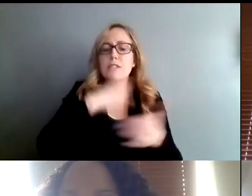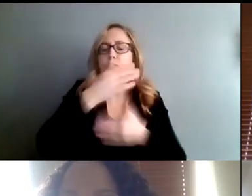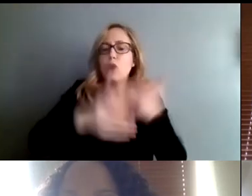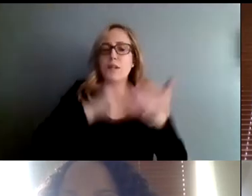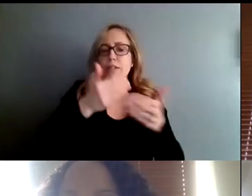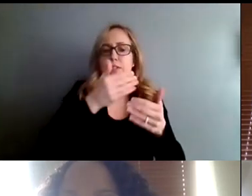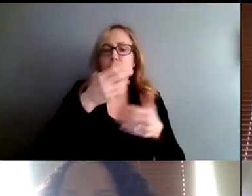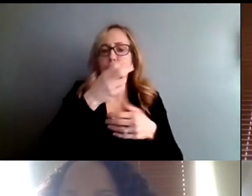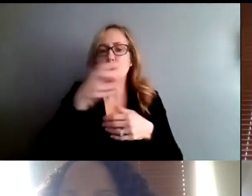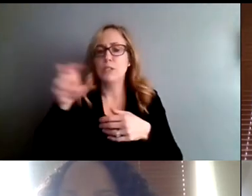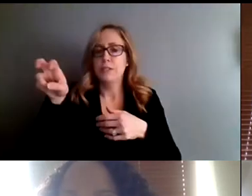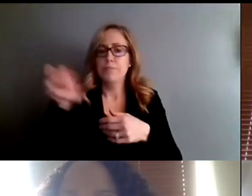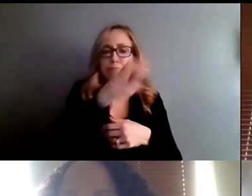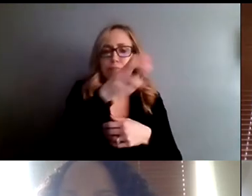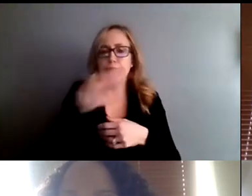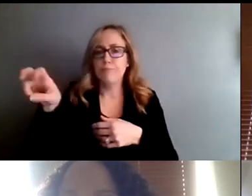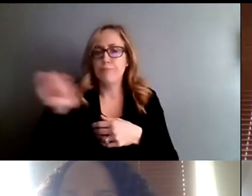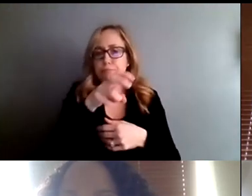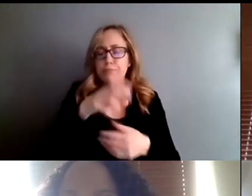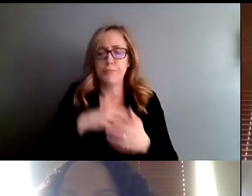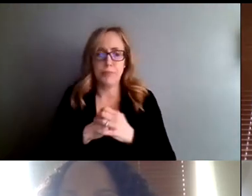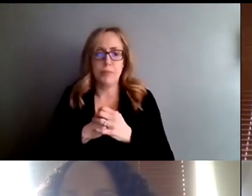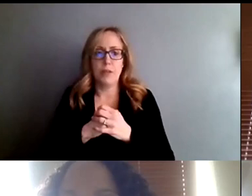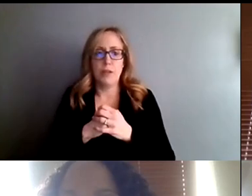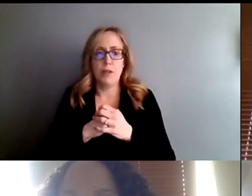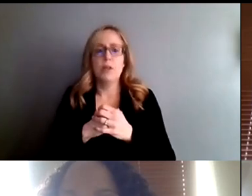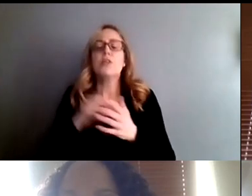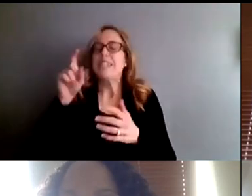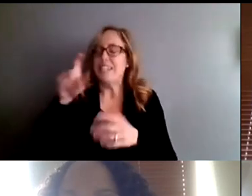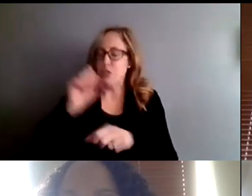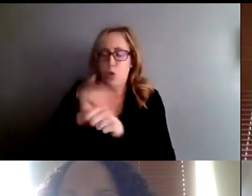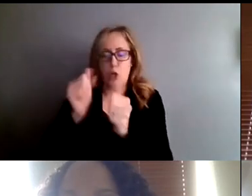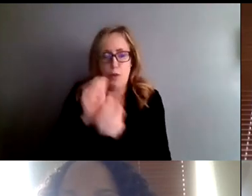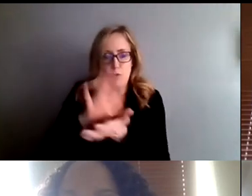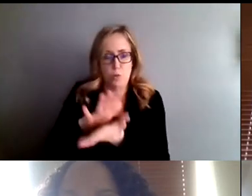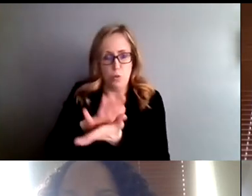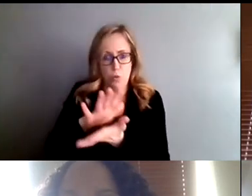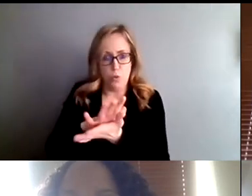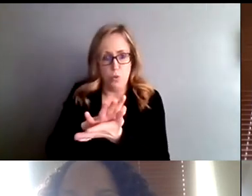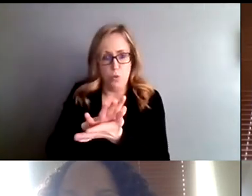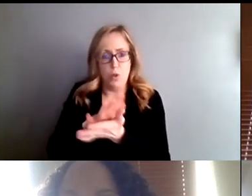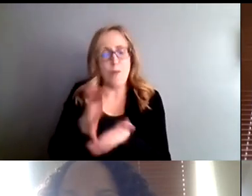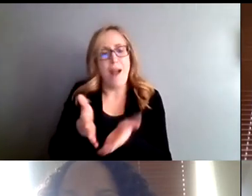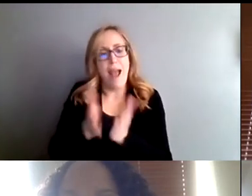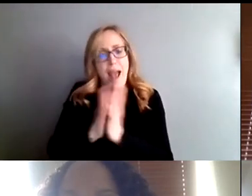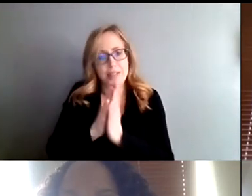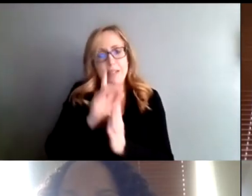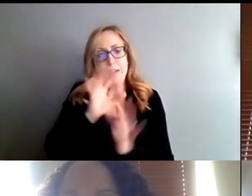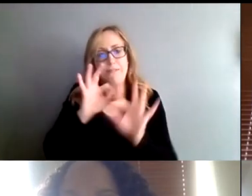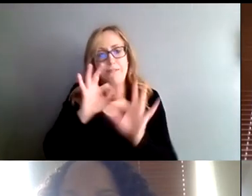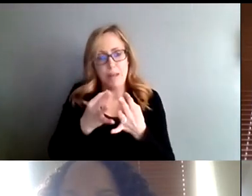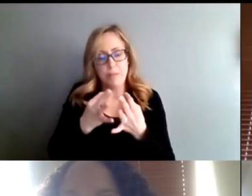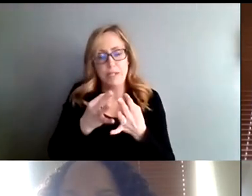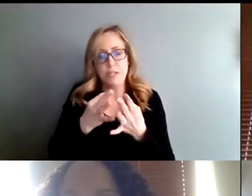your mind? All right, so you're going to work with your school. And again, we're asking families to commit to 1